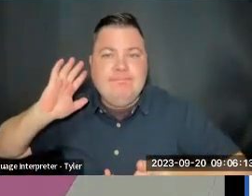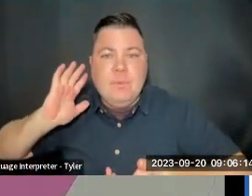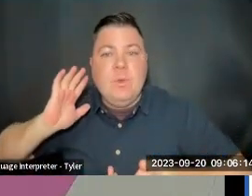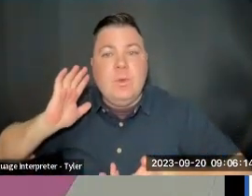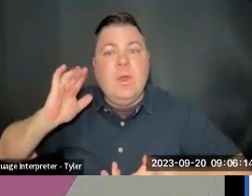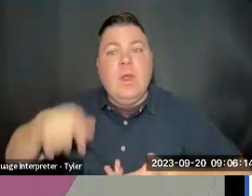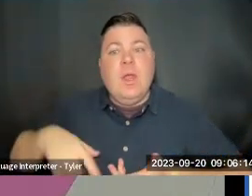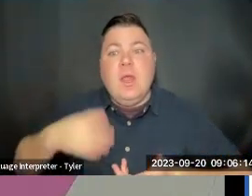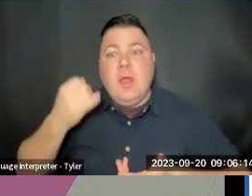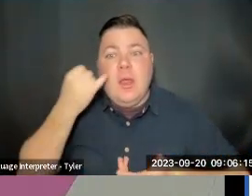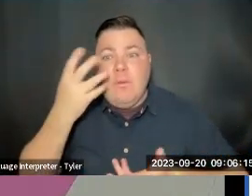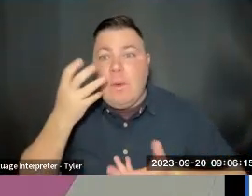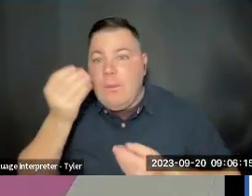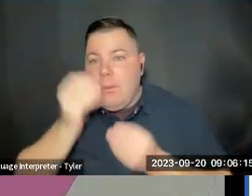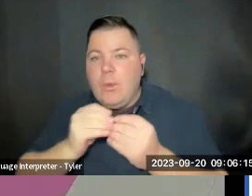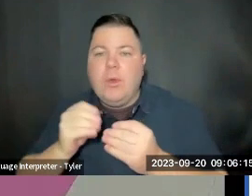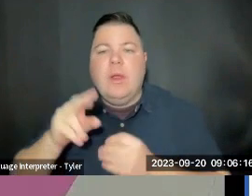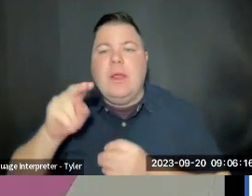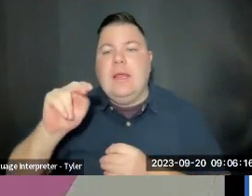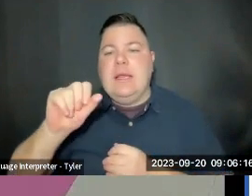map at